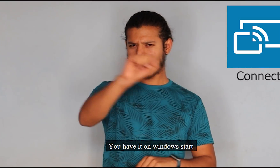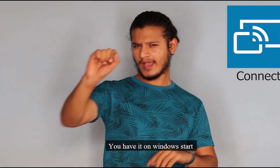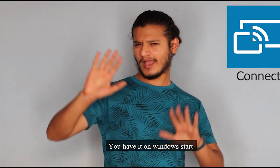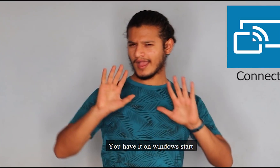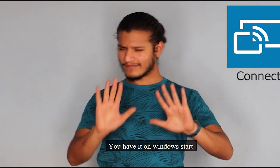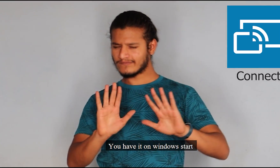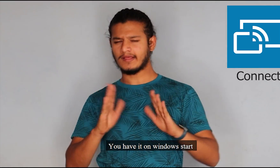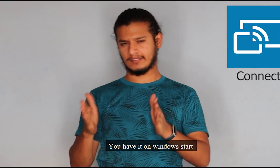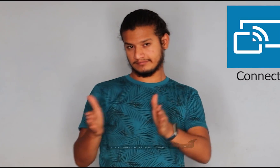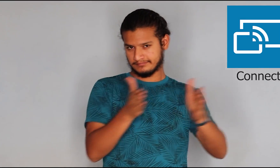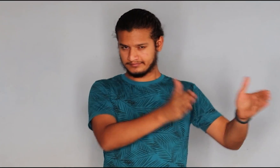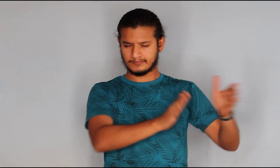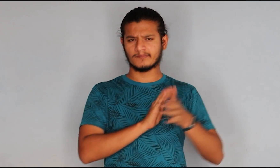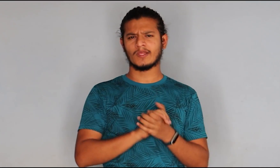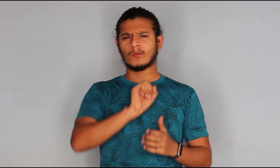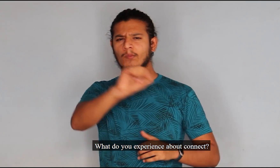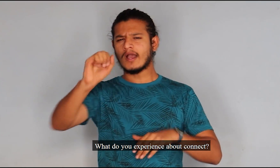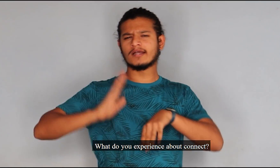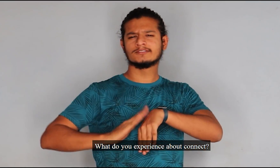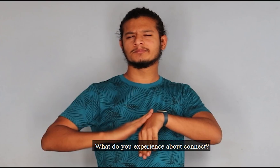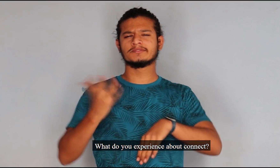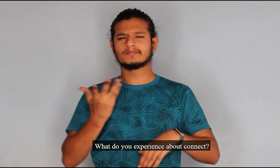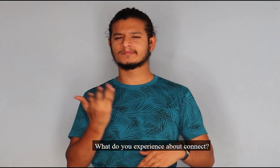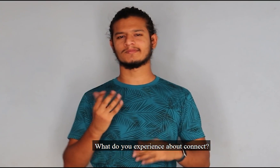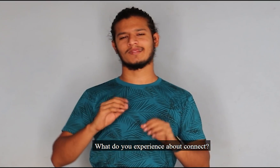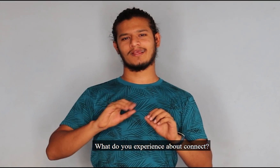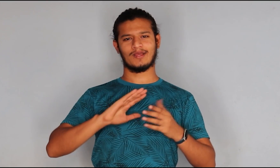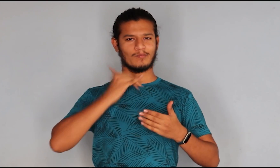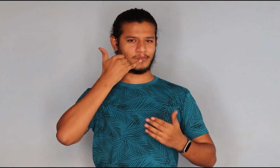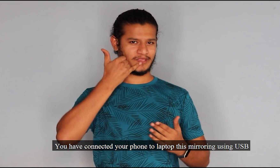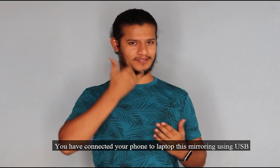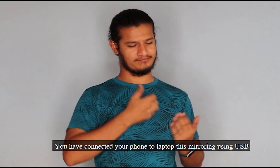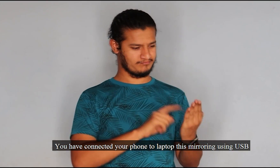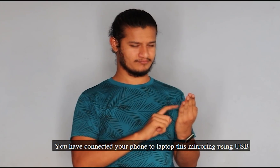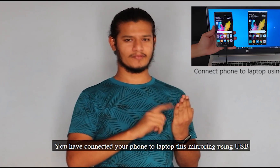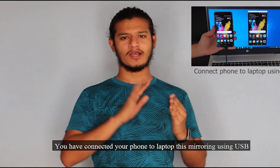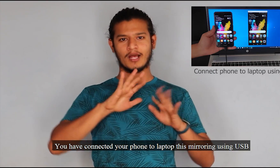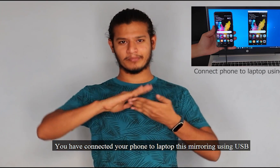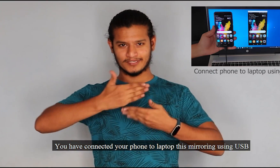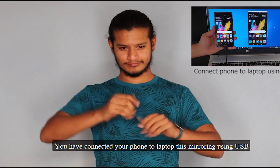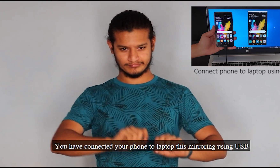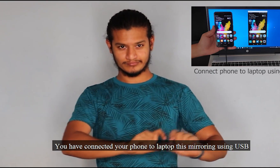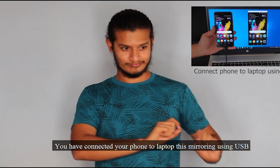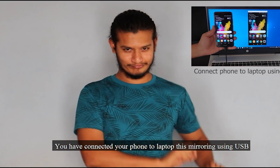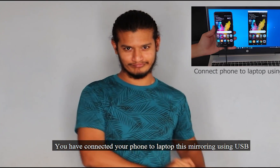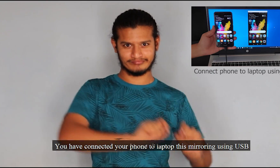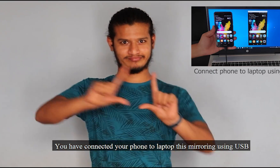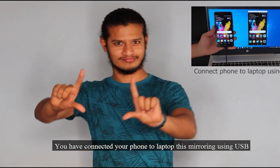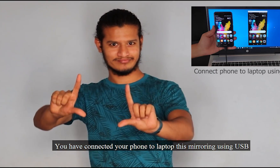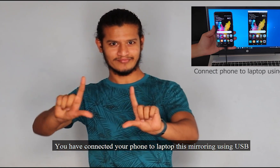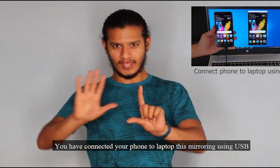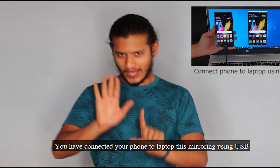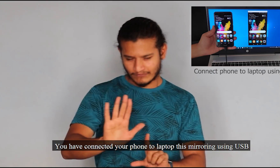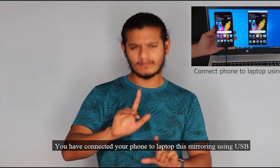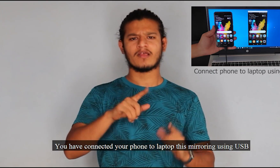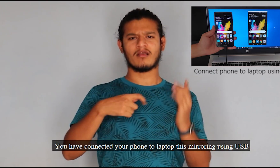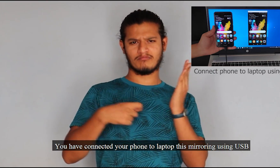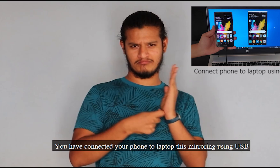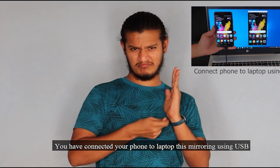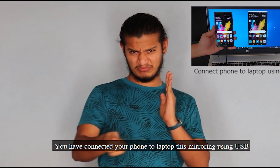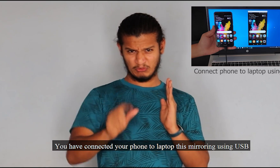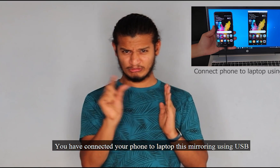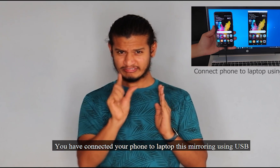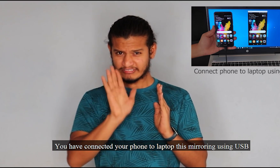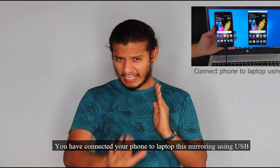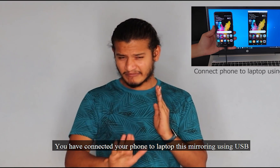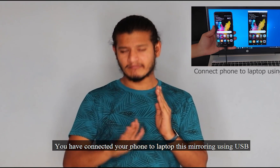You have it on Windows Start. What do you experience about connect? You have connected your phone to laptop this mirroring using USB.